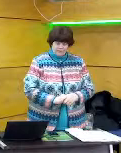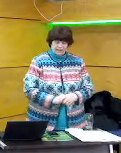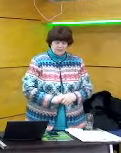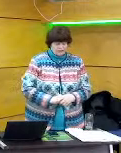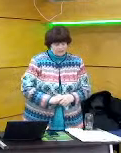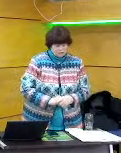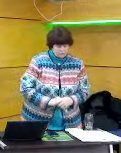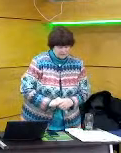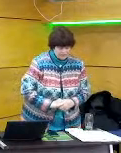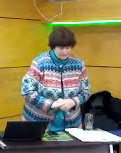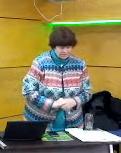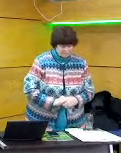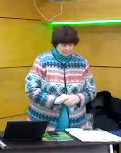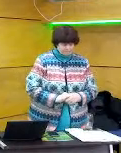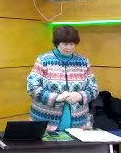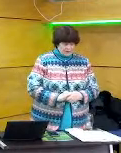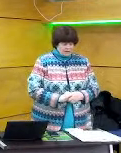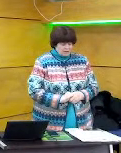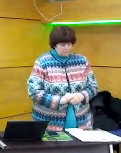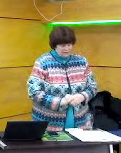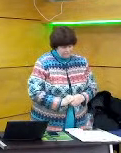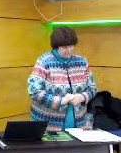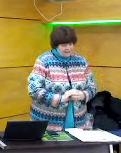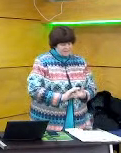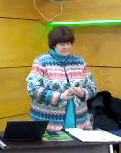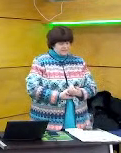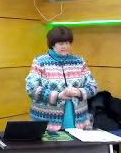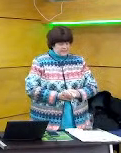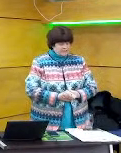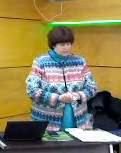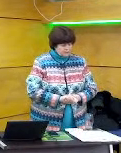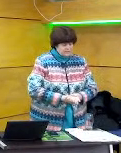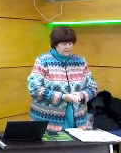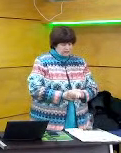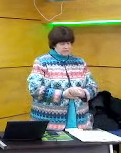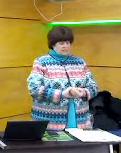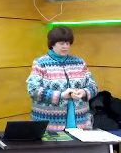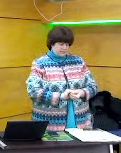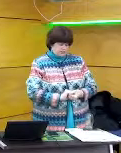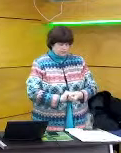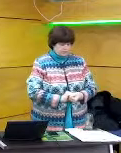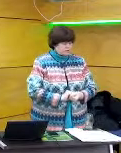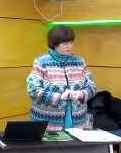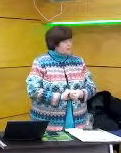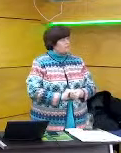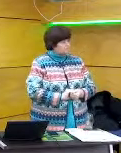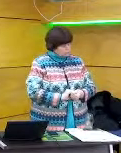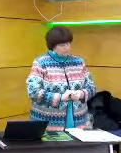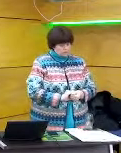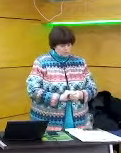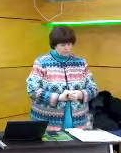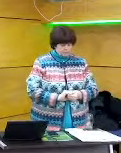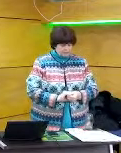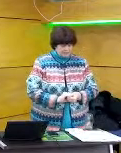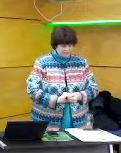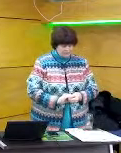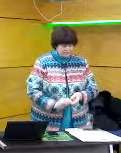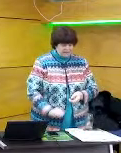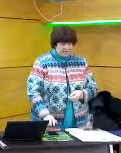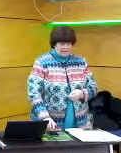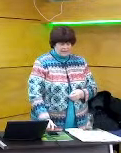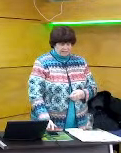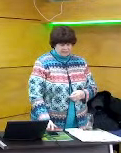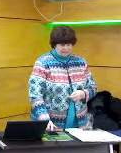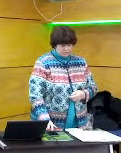take advantage and do these things. But at this stage, students are starting to think and form their own